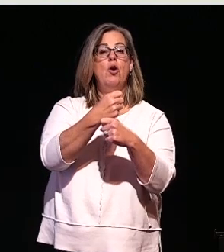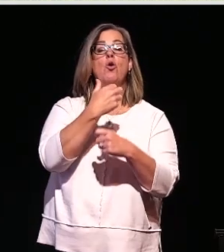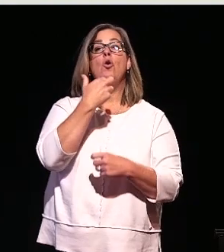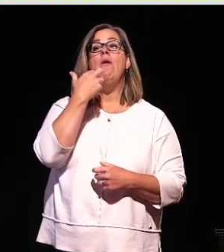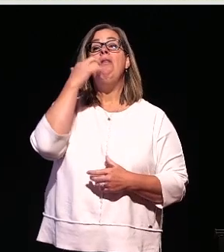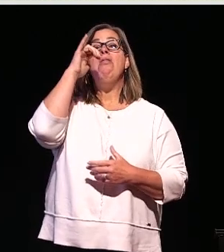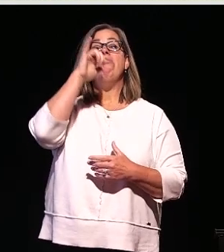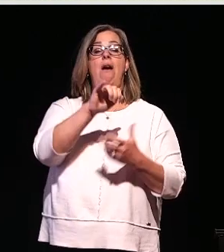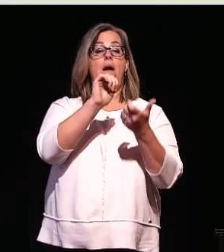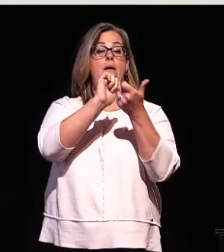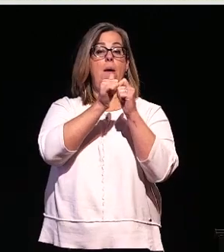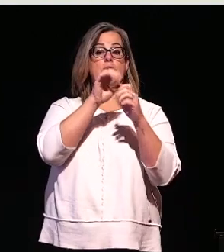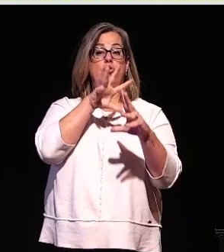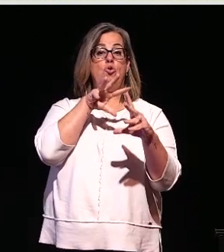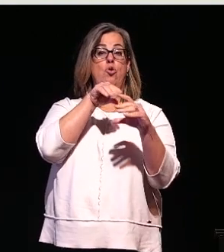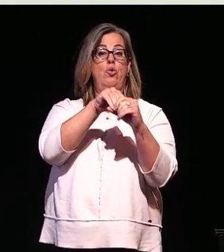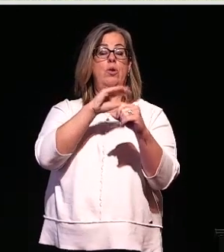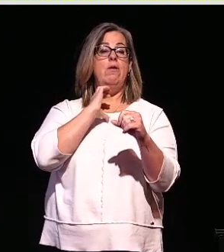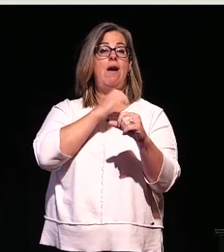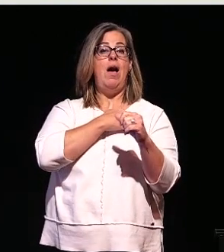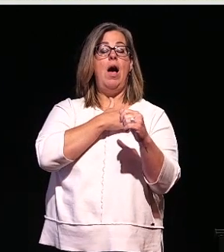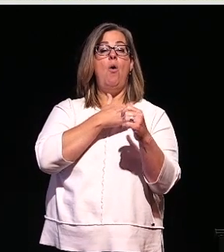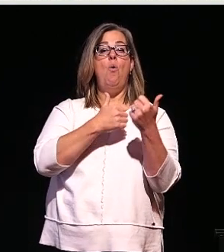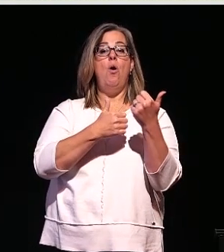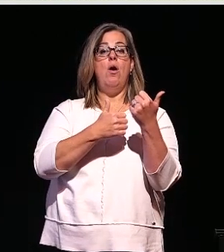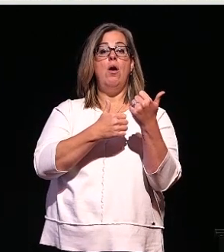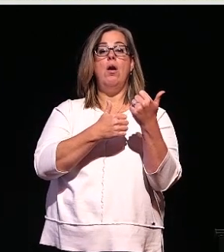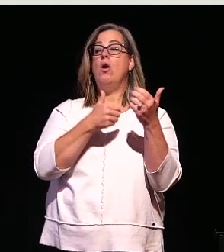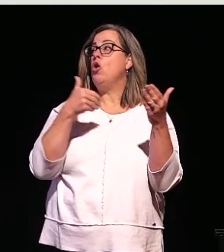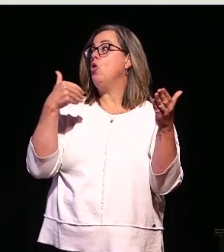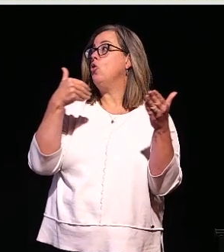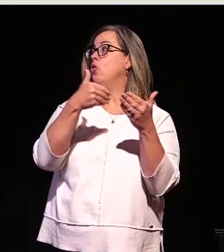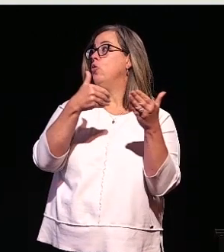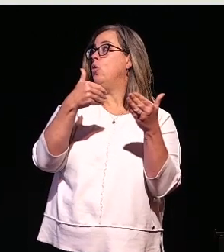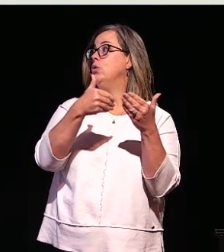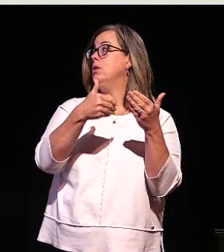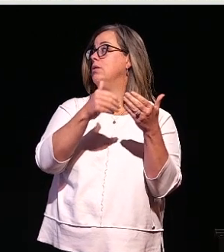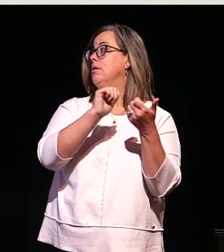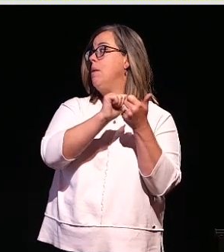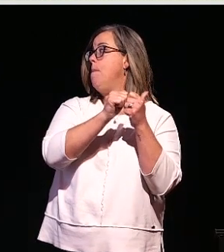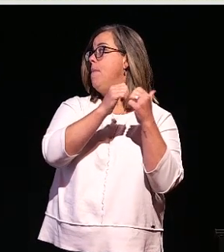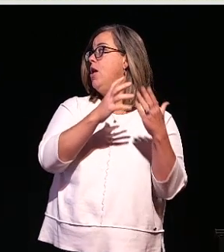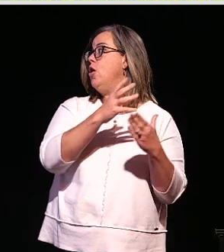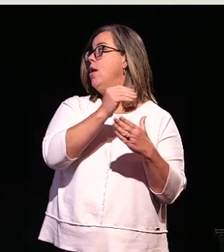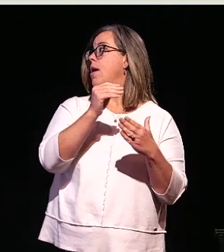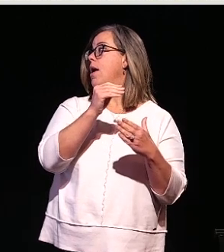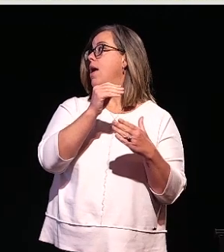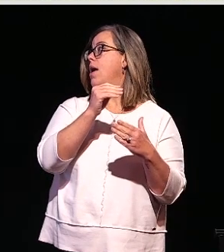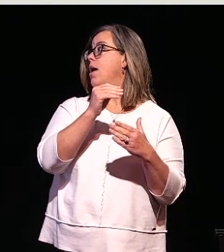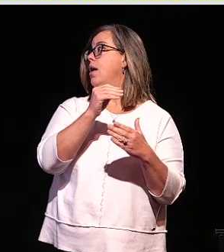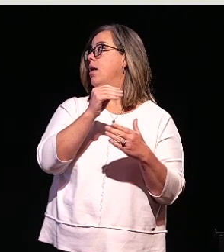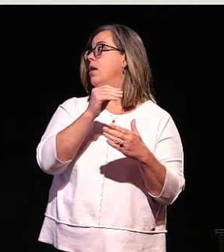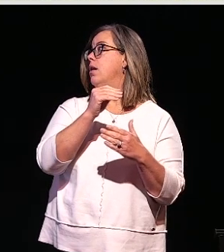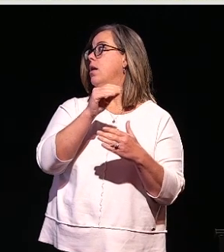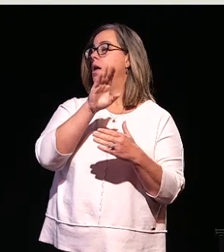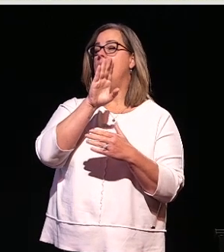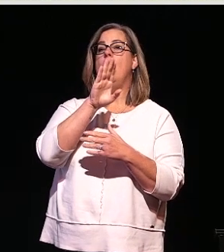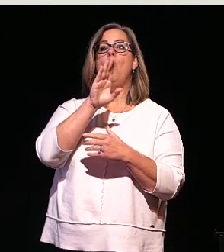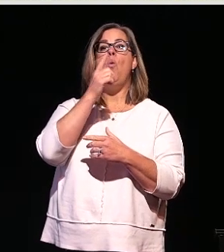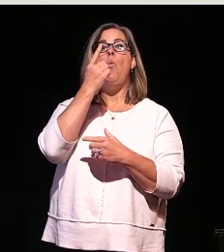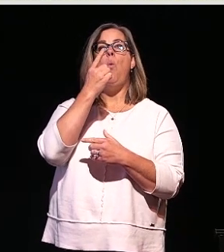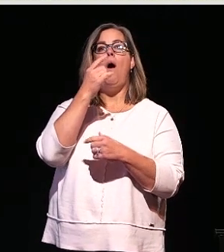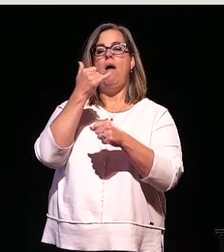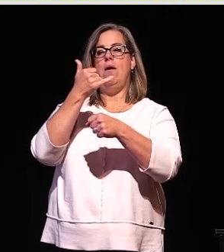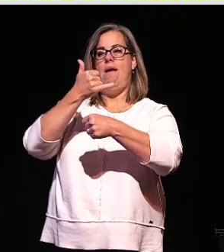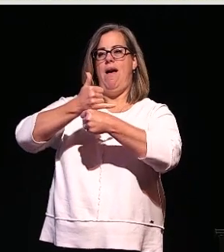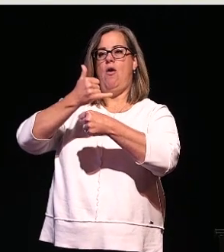contest included our closest non-elk competitor, Gia, and also spirits brands such as Bullet Bourbon. So I